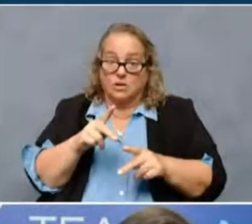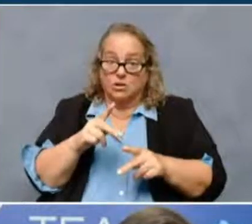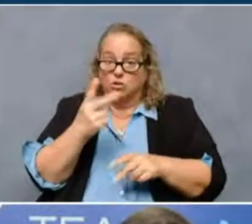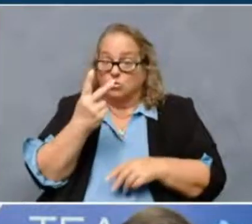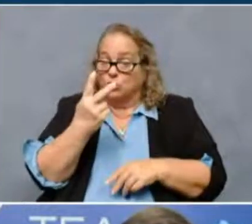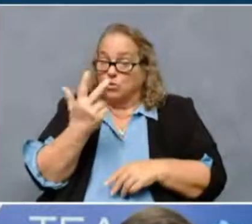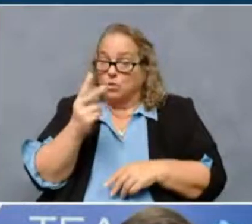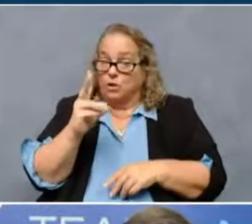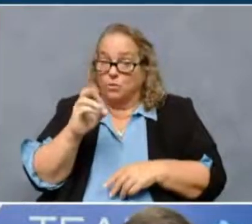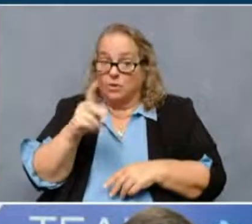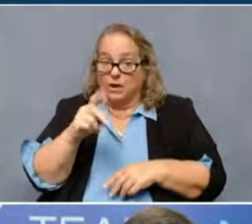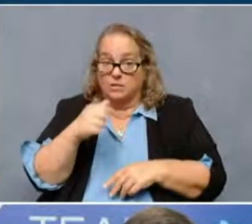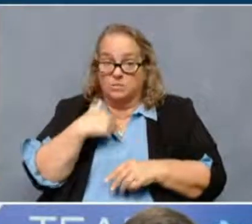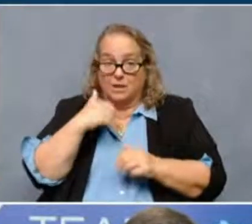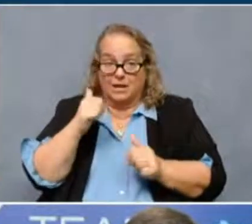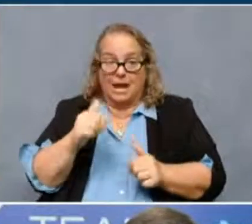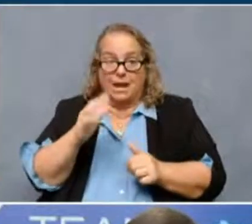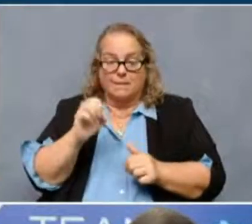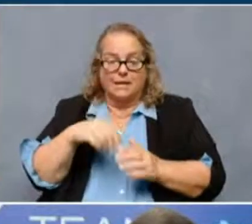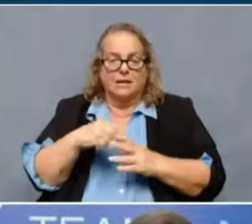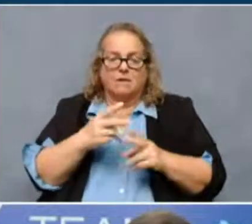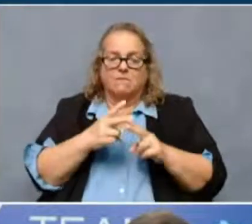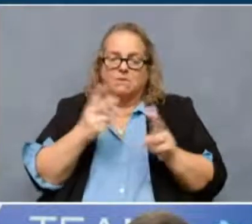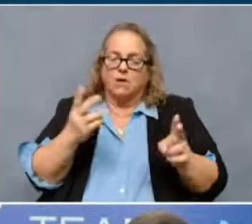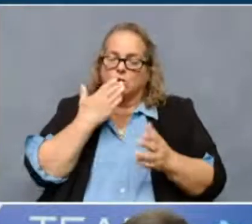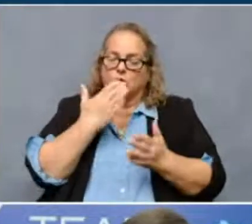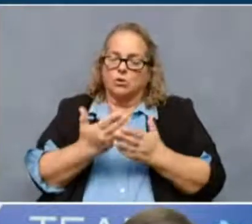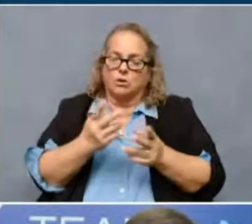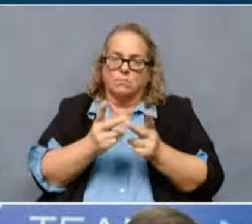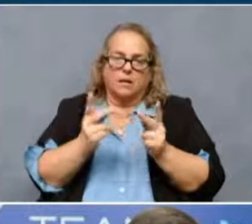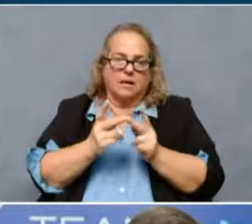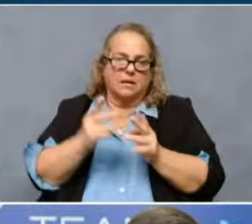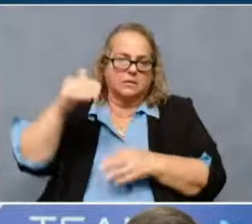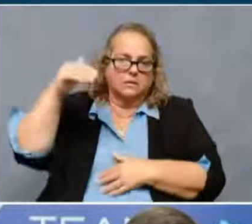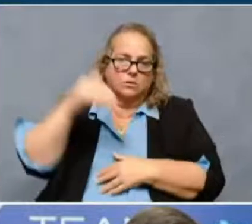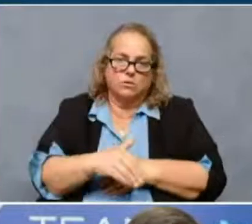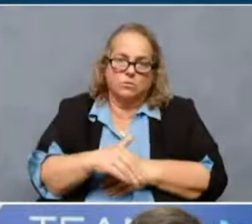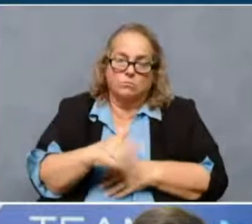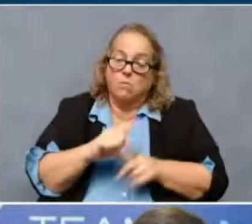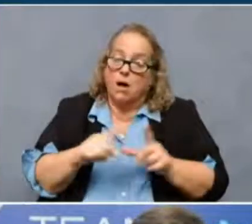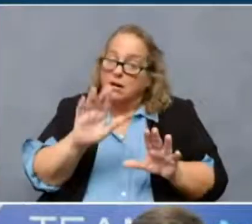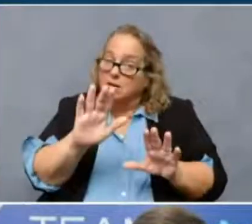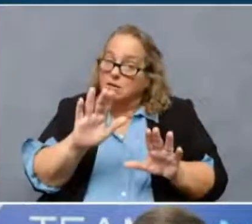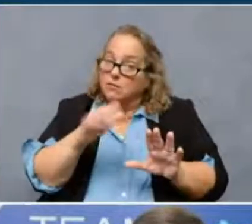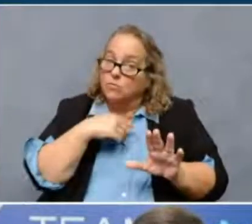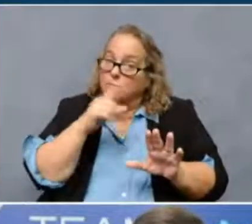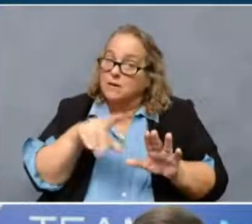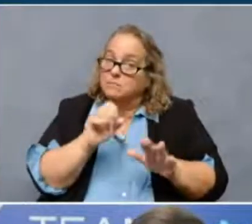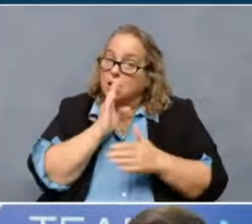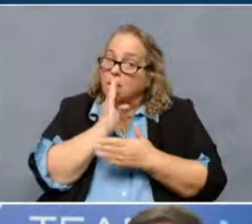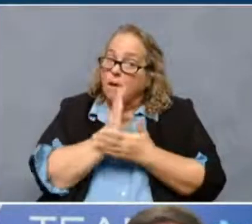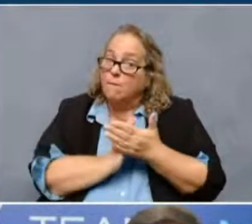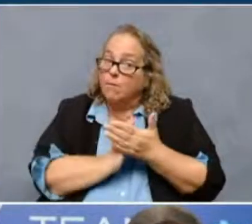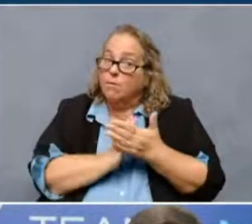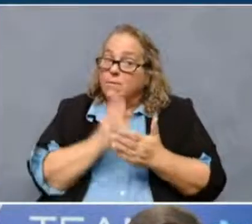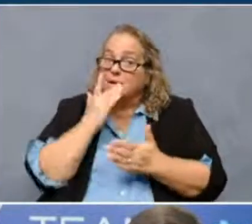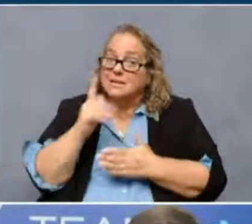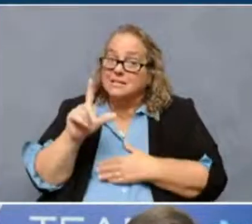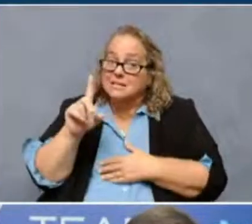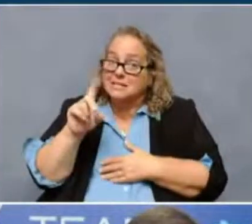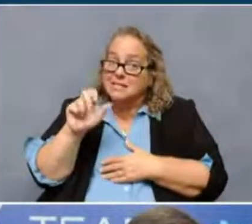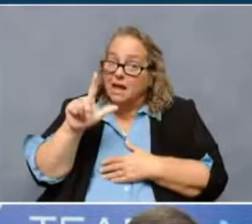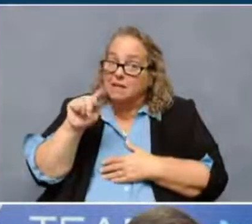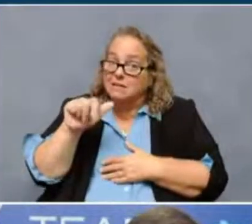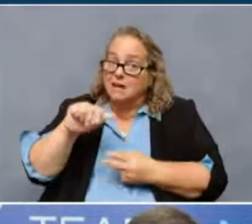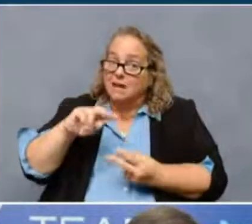we could be at a really good place. And we got to be humble, though, because the Delta variant, its aggressiveness